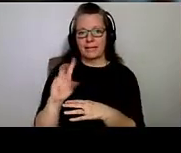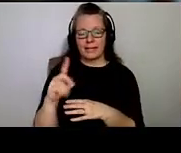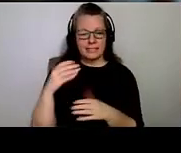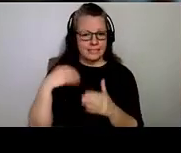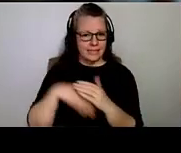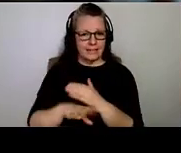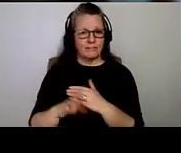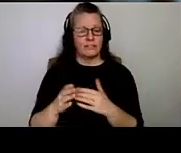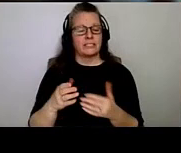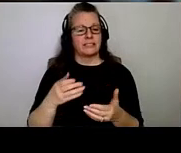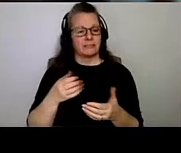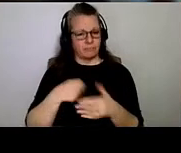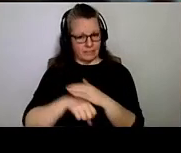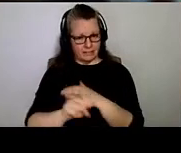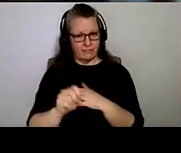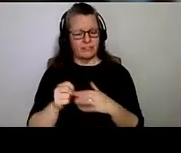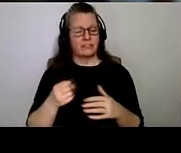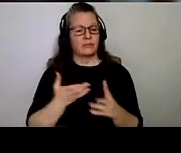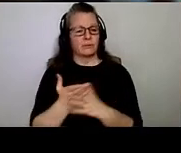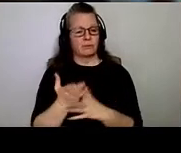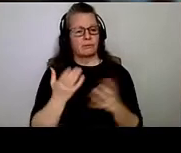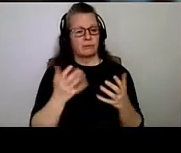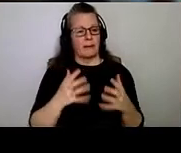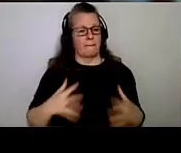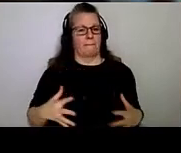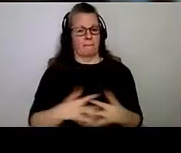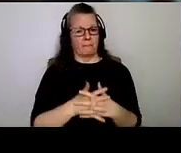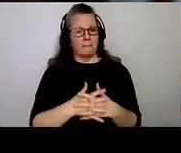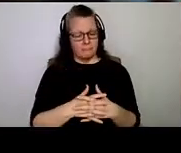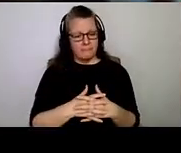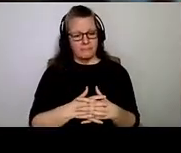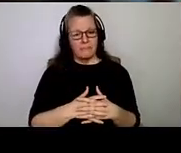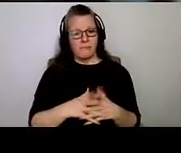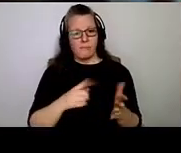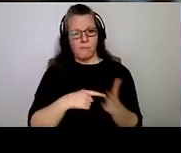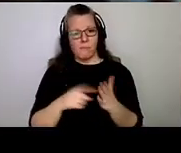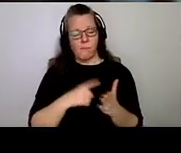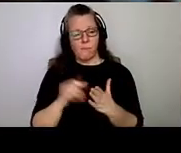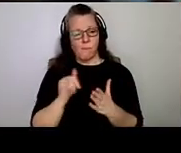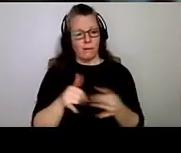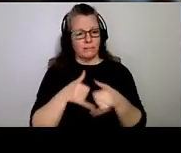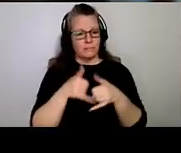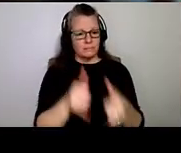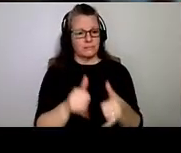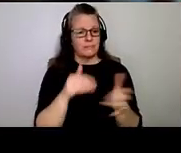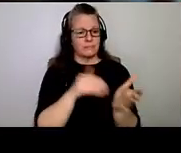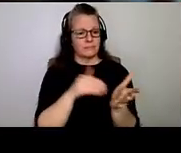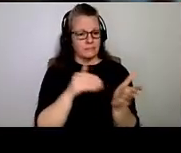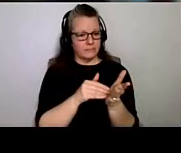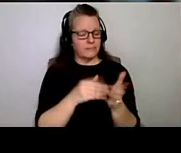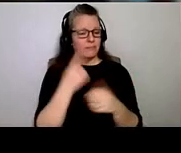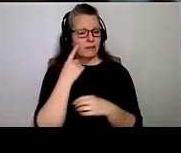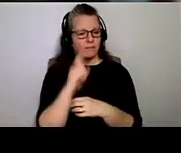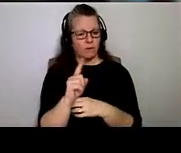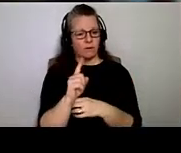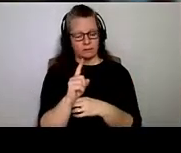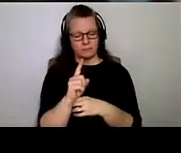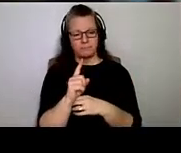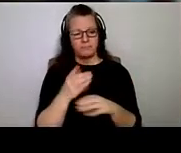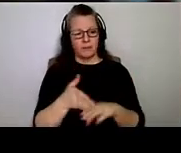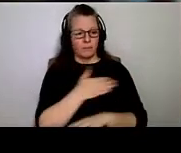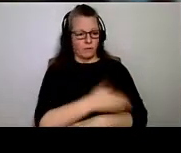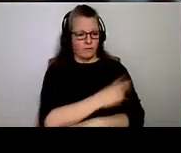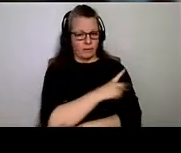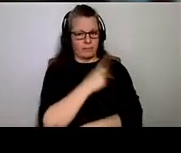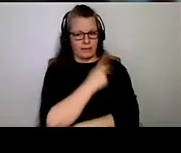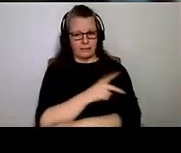existing maternity bundled payment, which rewards obstetrical providers for improving patient